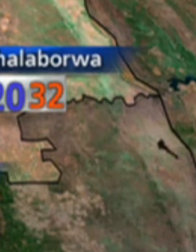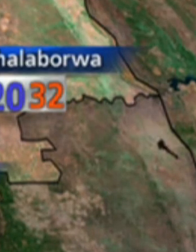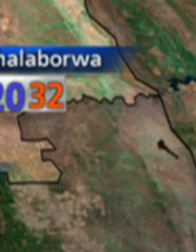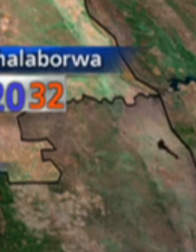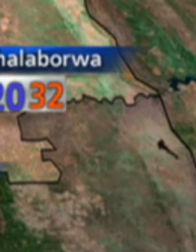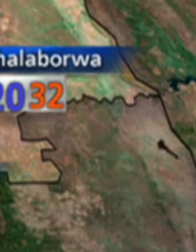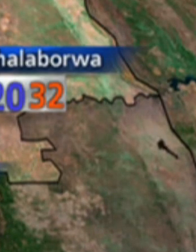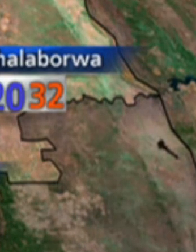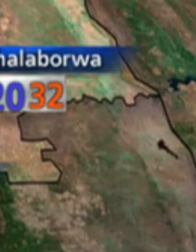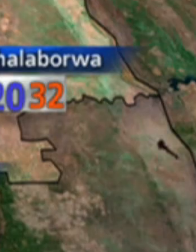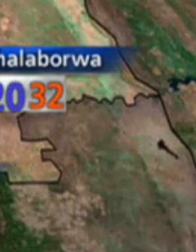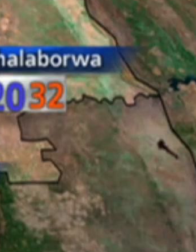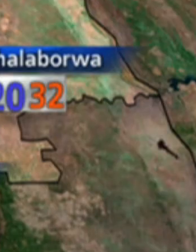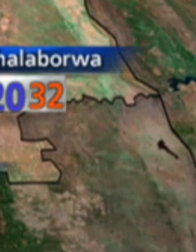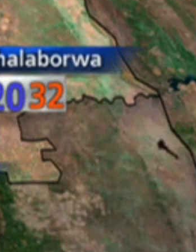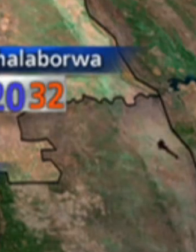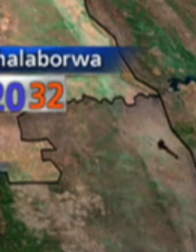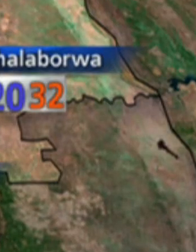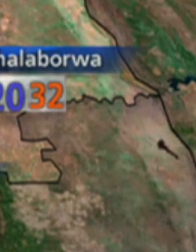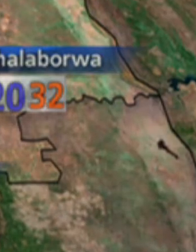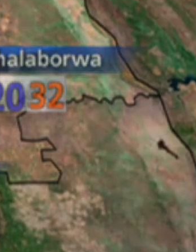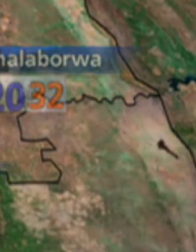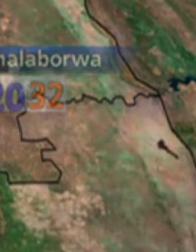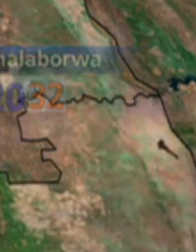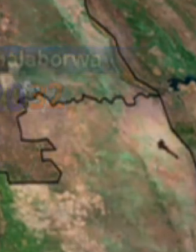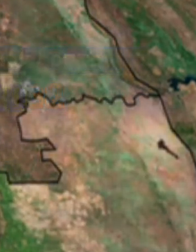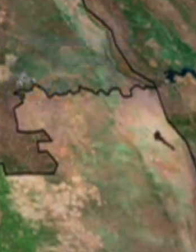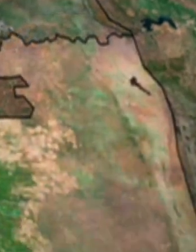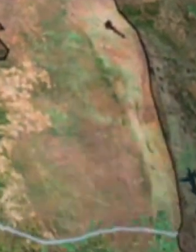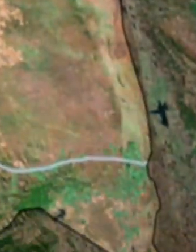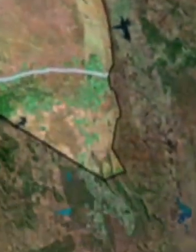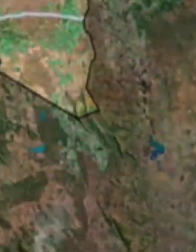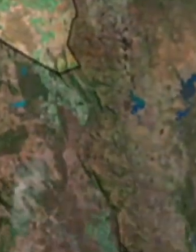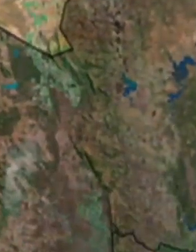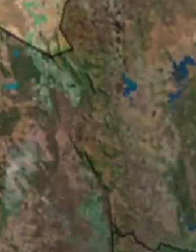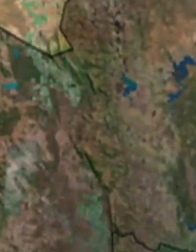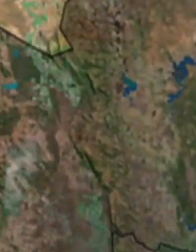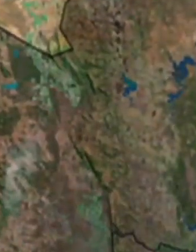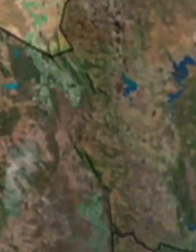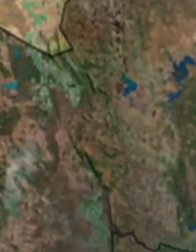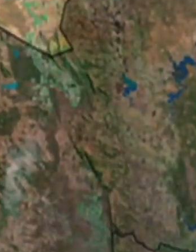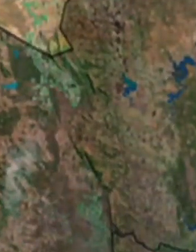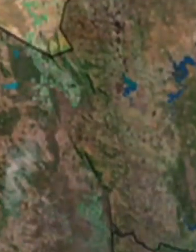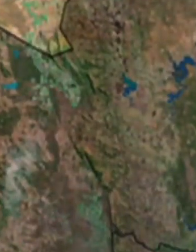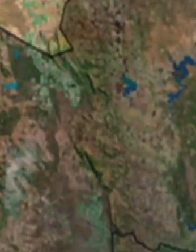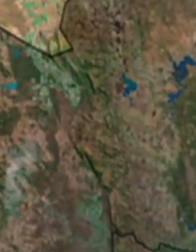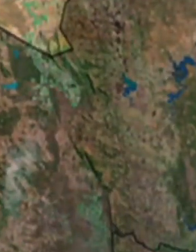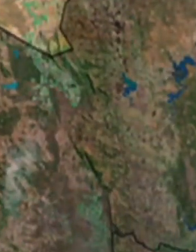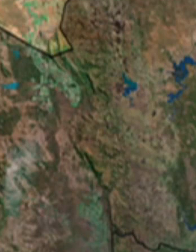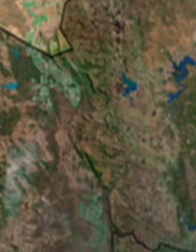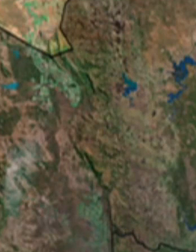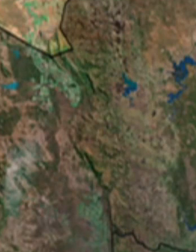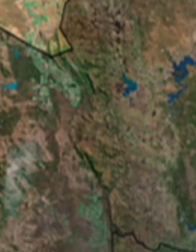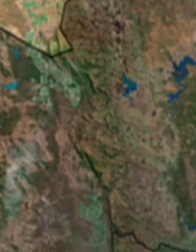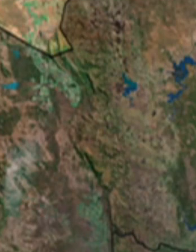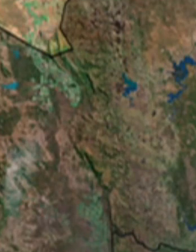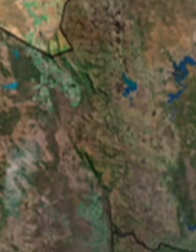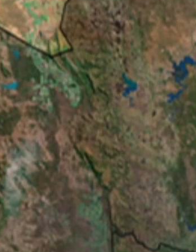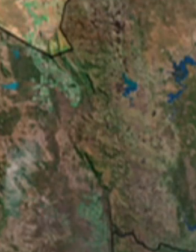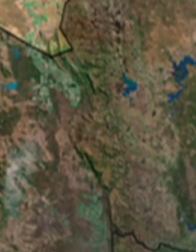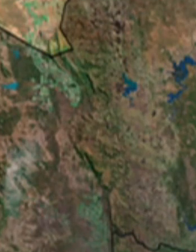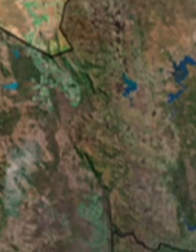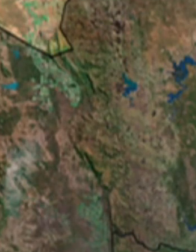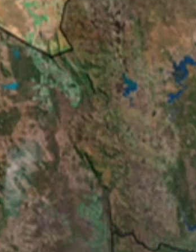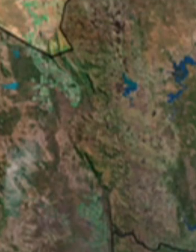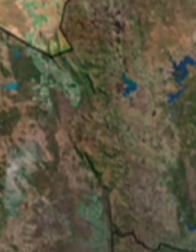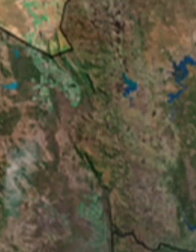hore tla hlotshisa fela ho itekanetseng empa re shebile le phala le Thabazimbi le hona ka Belabela o tla hlotshisa la rete gate e le mashome a marara ka fela re